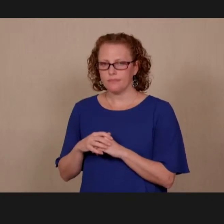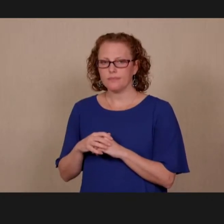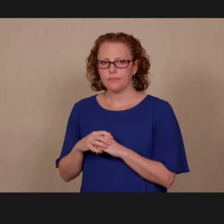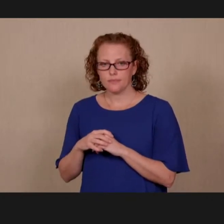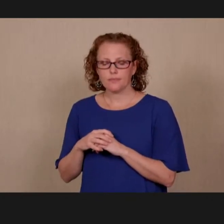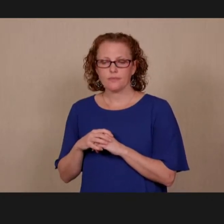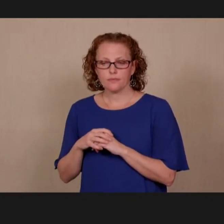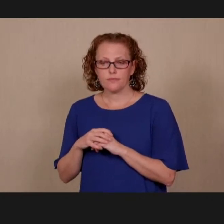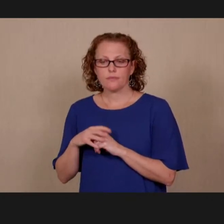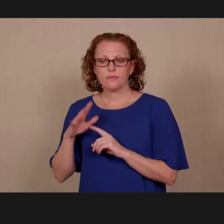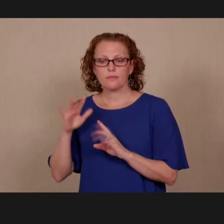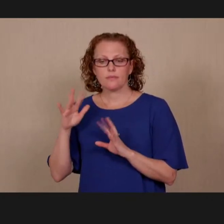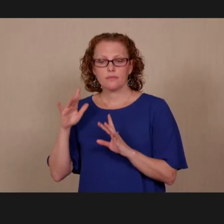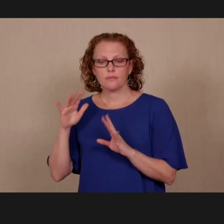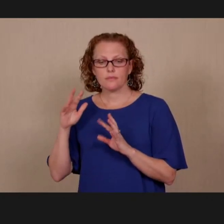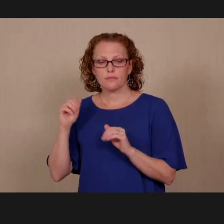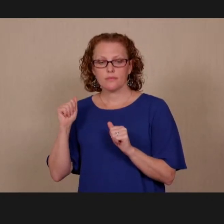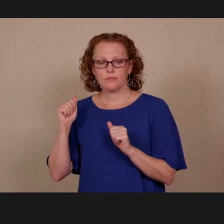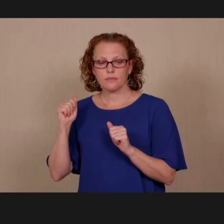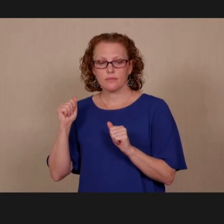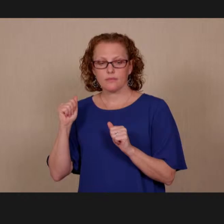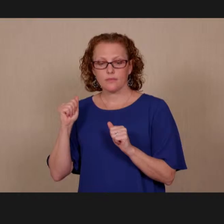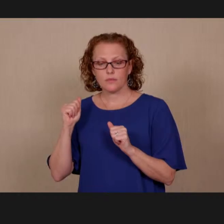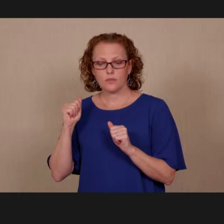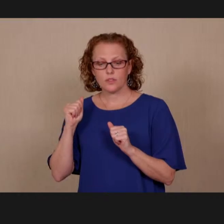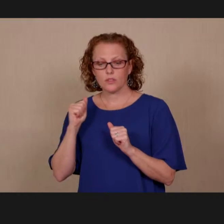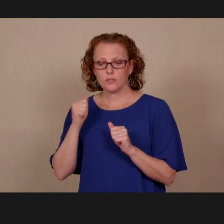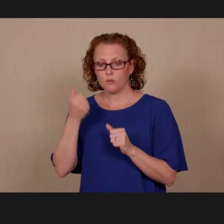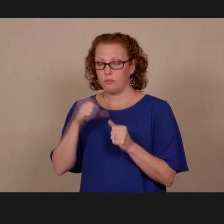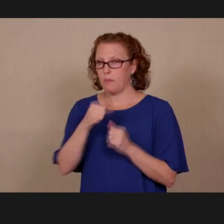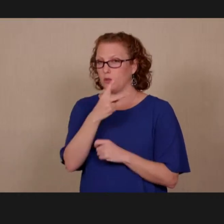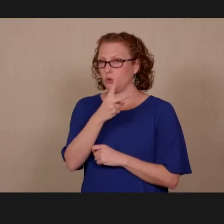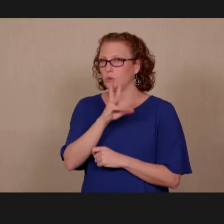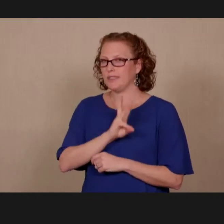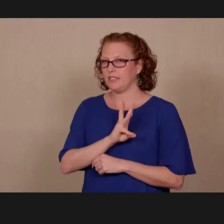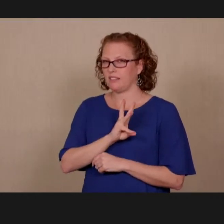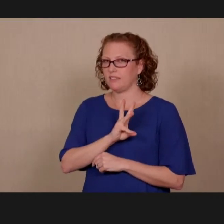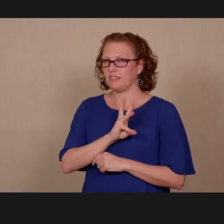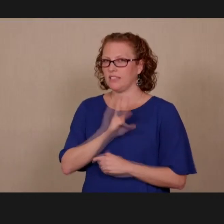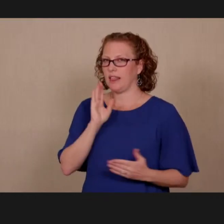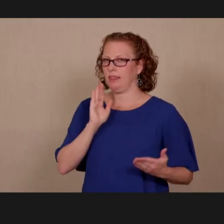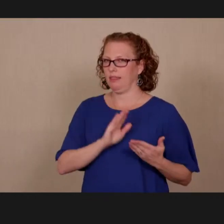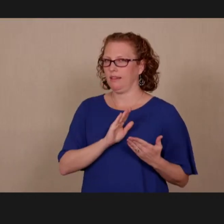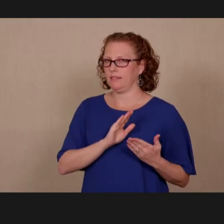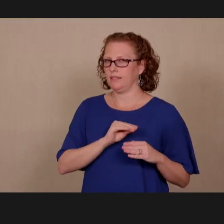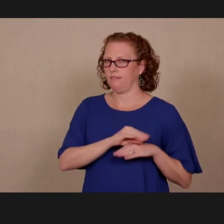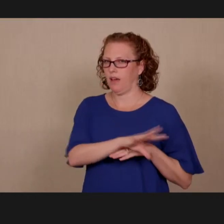and with districts 2 and 6 having the least effect.